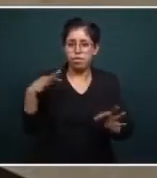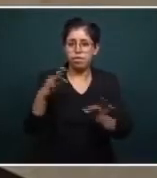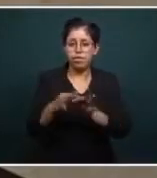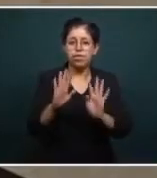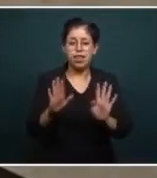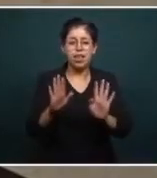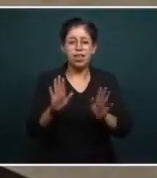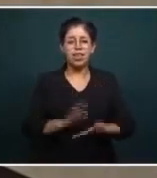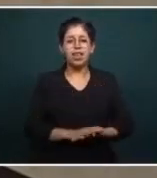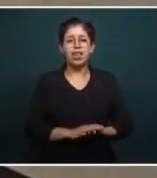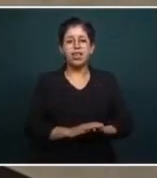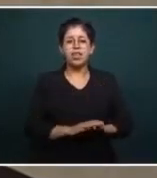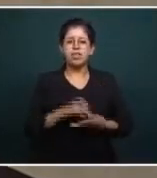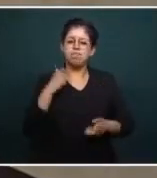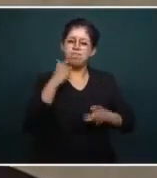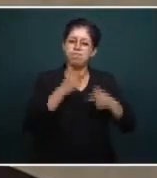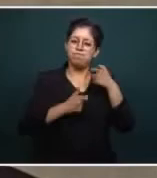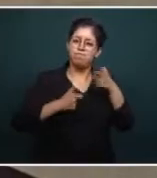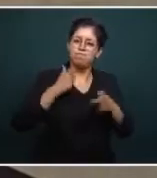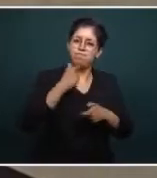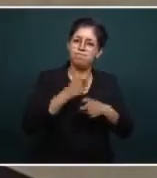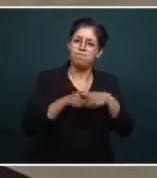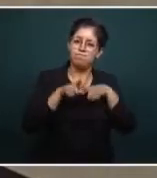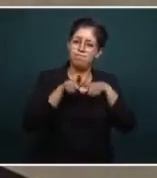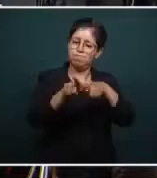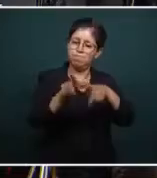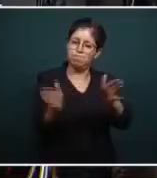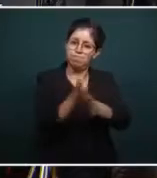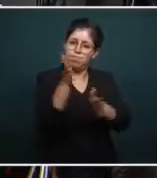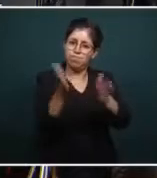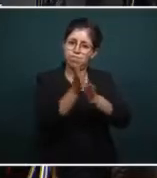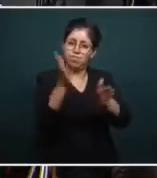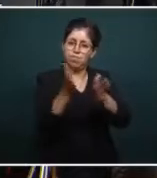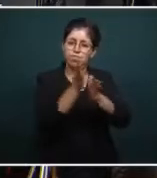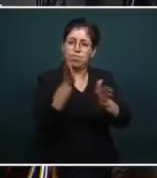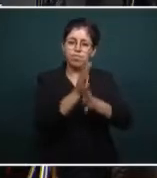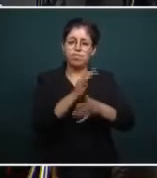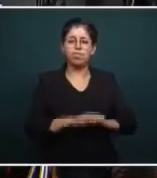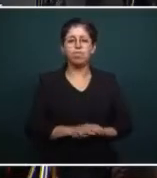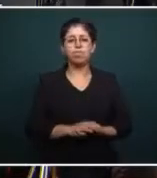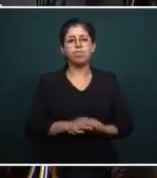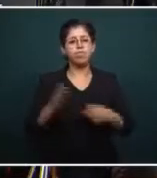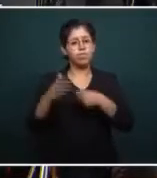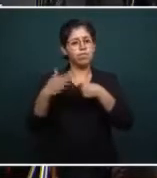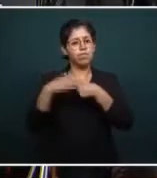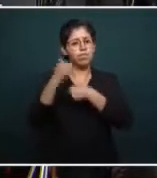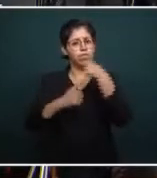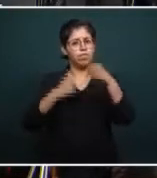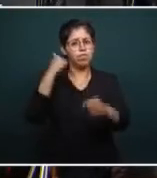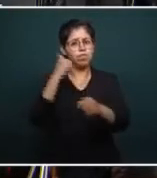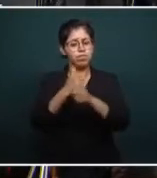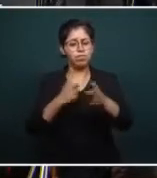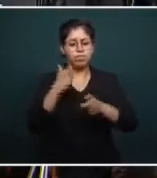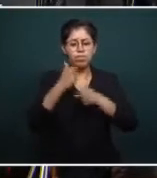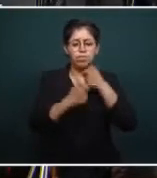commitment invertir to invest el año próximo next year, y poder